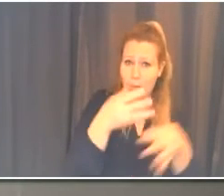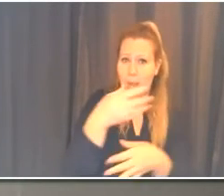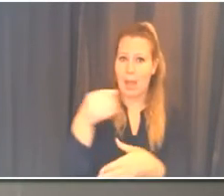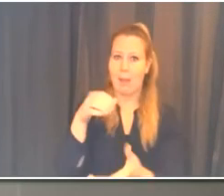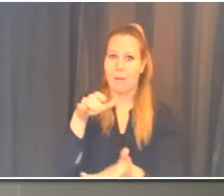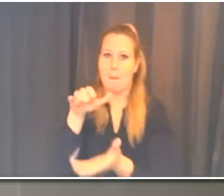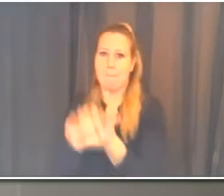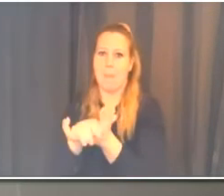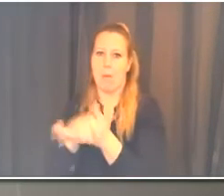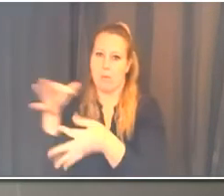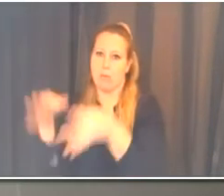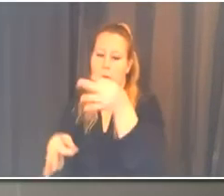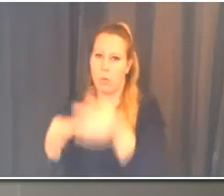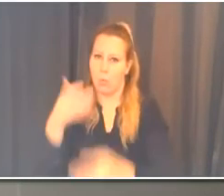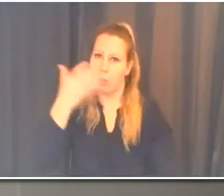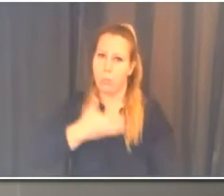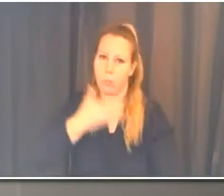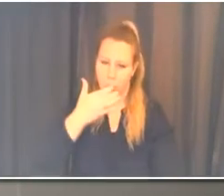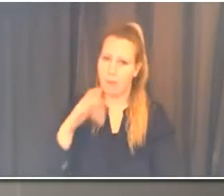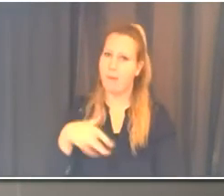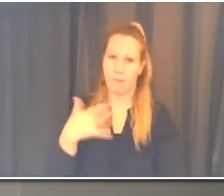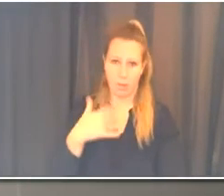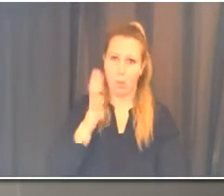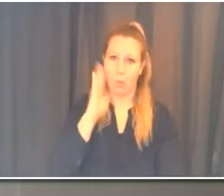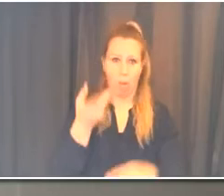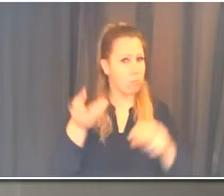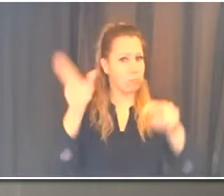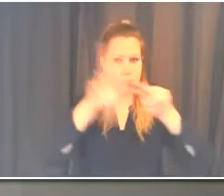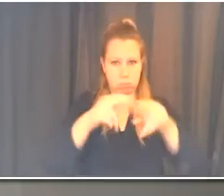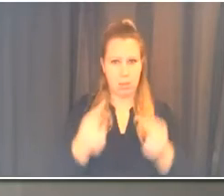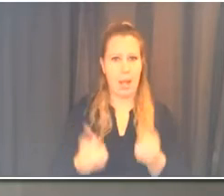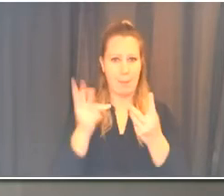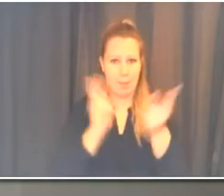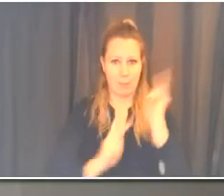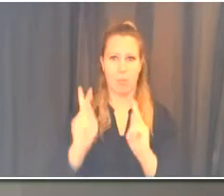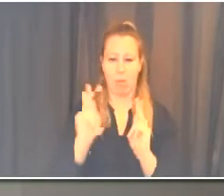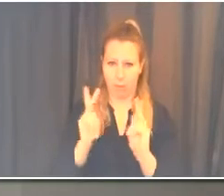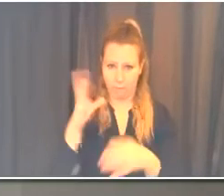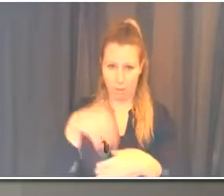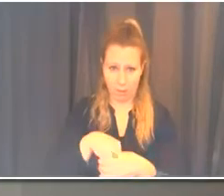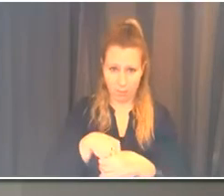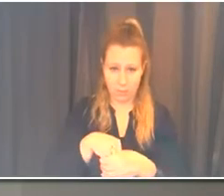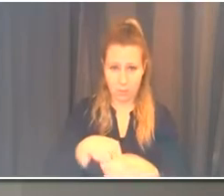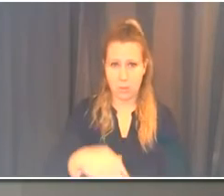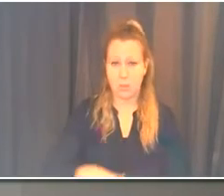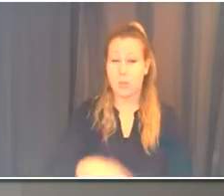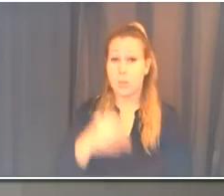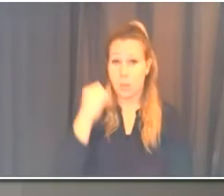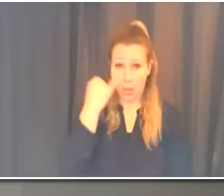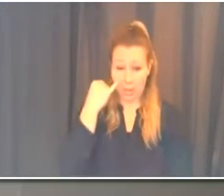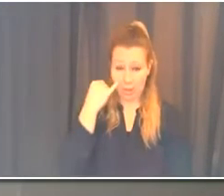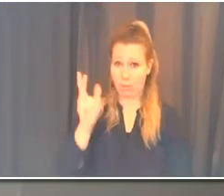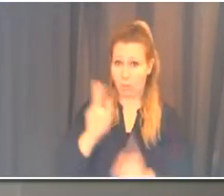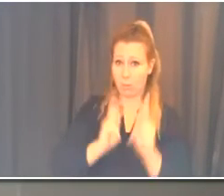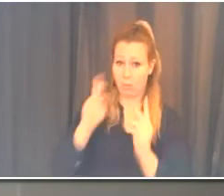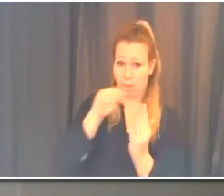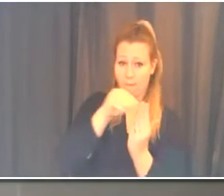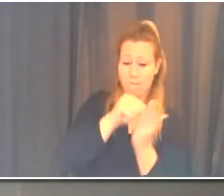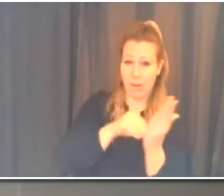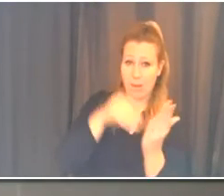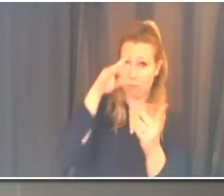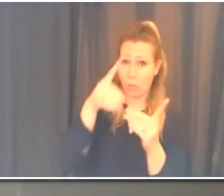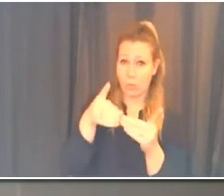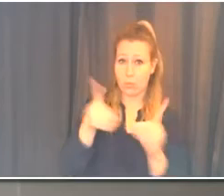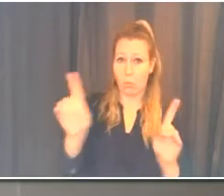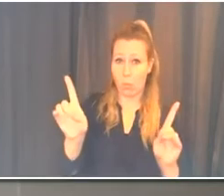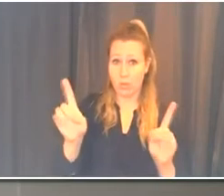huge backlog in people who need to file for child support you can imagine people are losing jobs are desper in need of income and we're unable to file for those cases